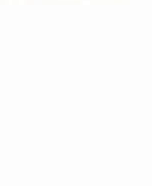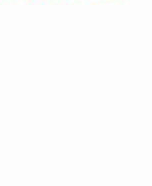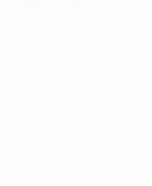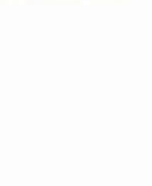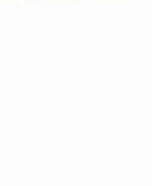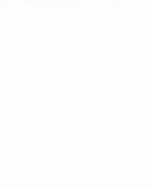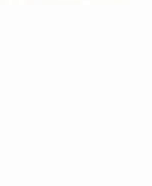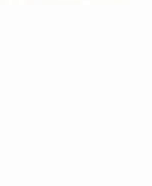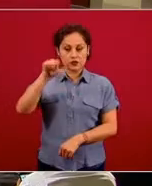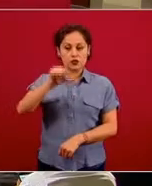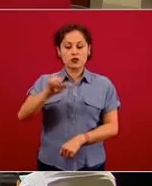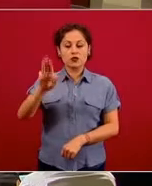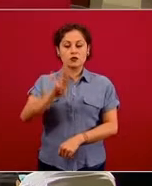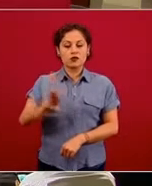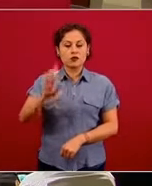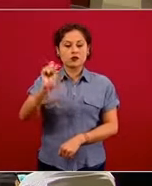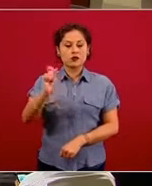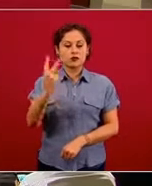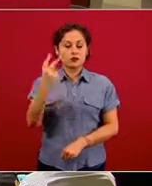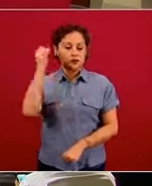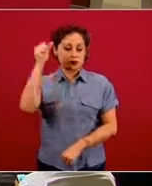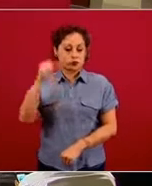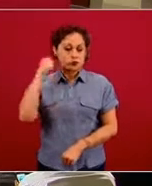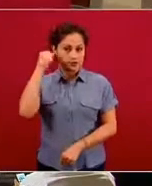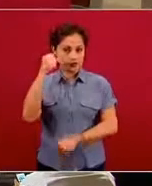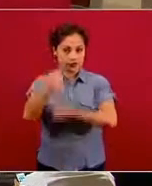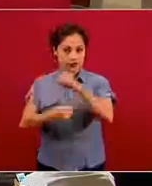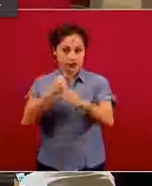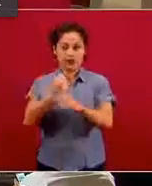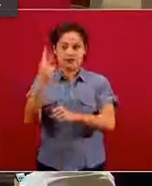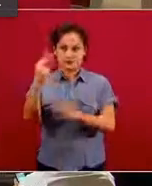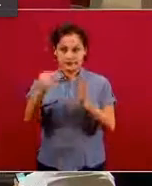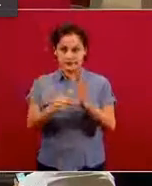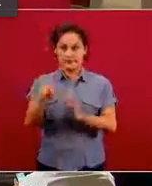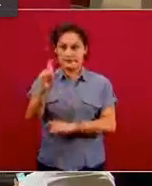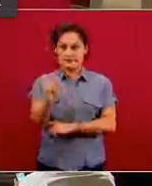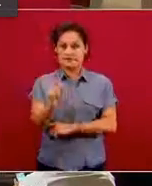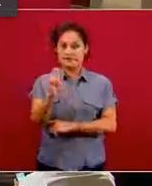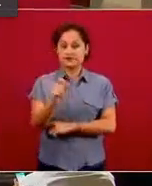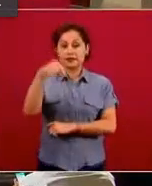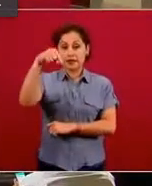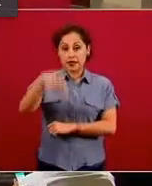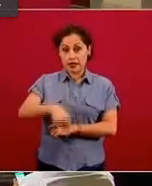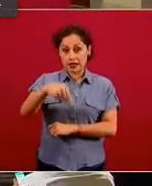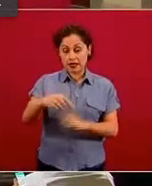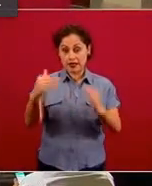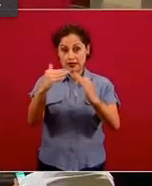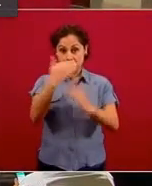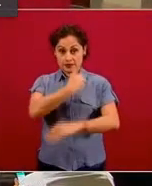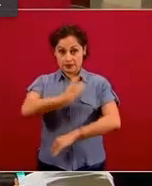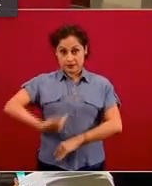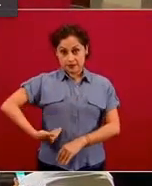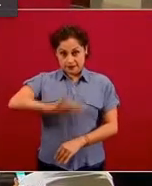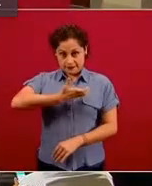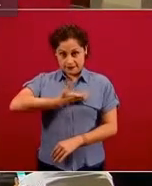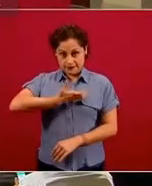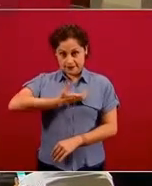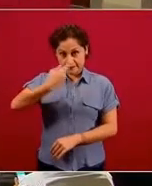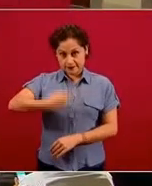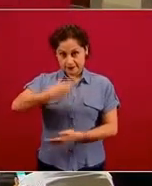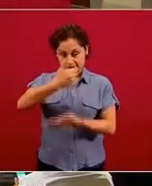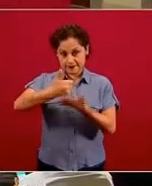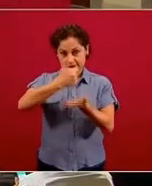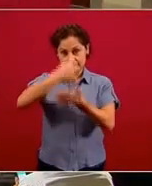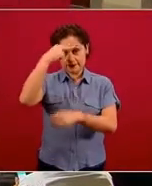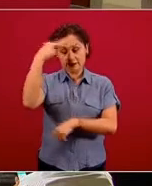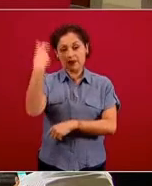Del miércoles 22 de abril de 2020. Right, it is the Wednesday, April Y vamos a iniciar la